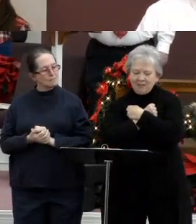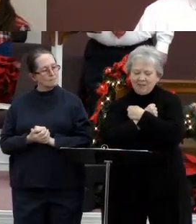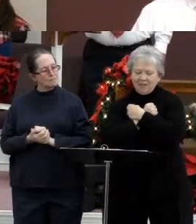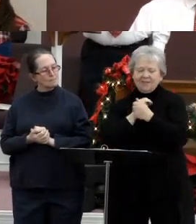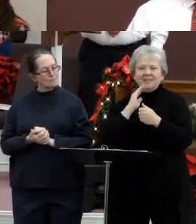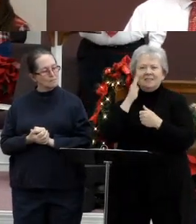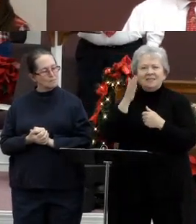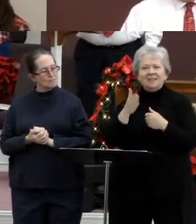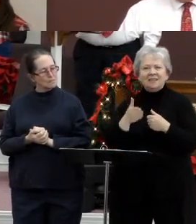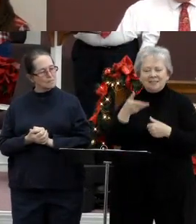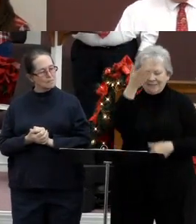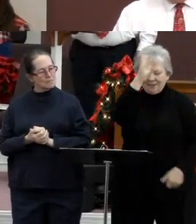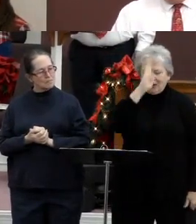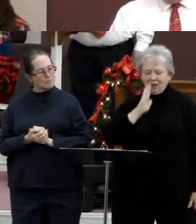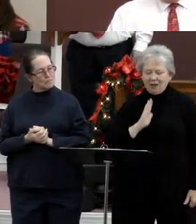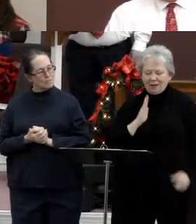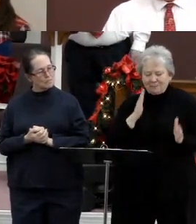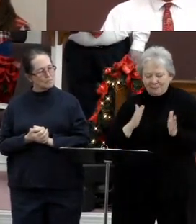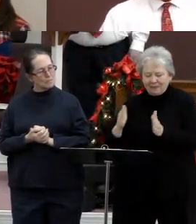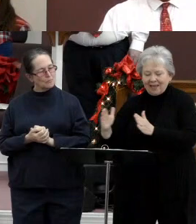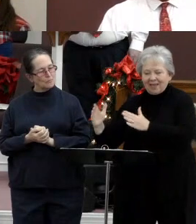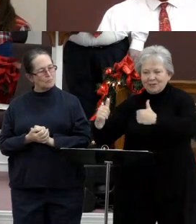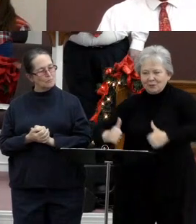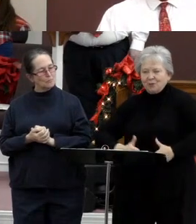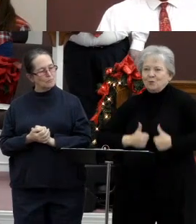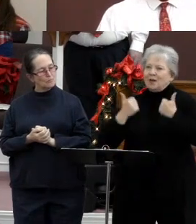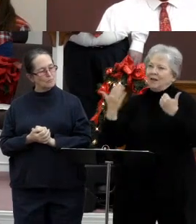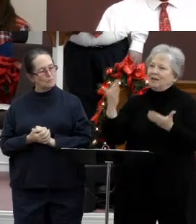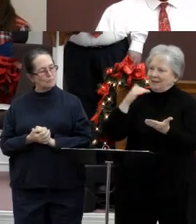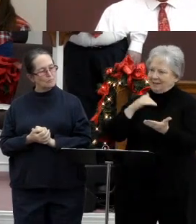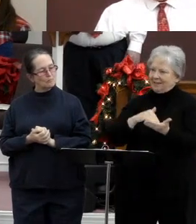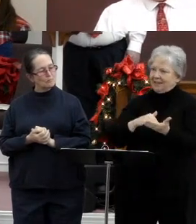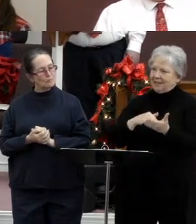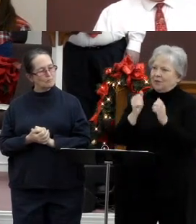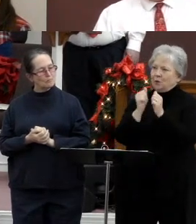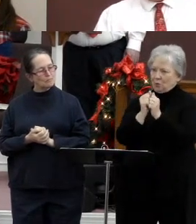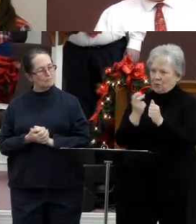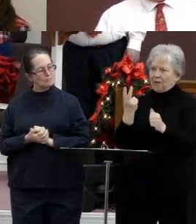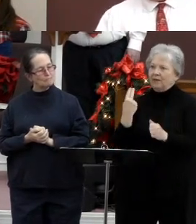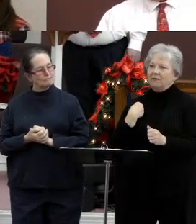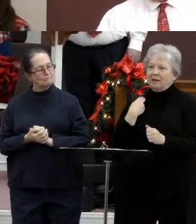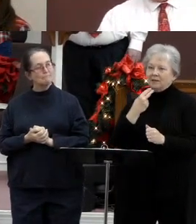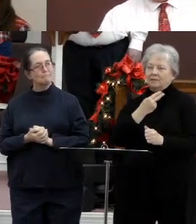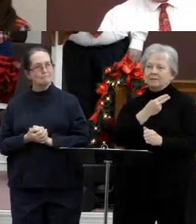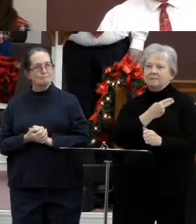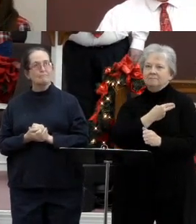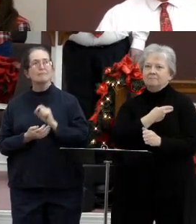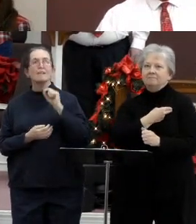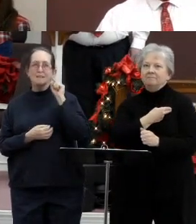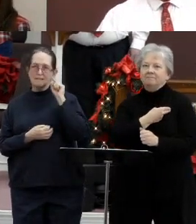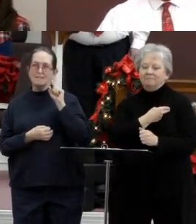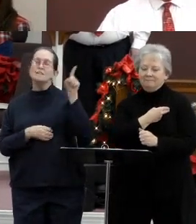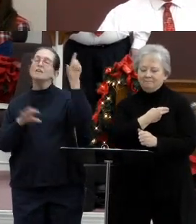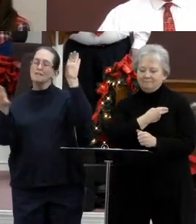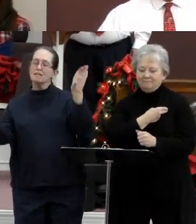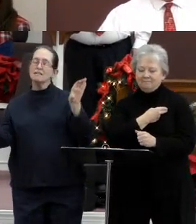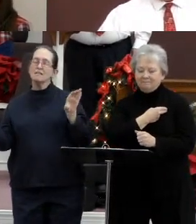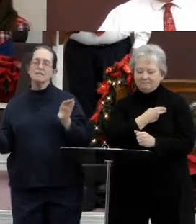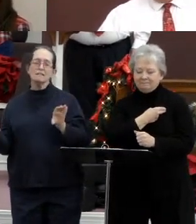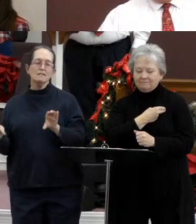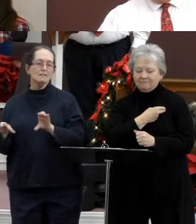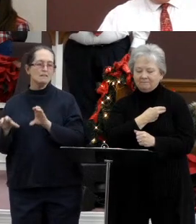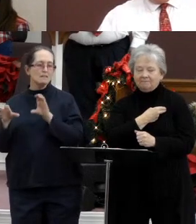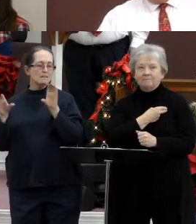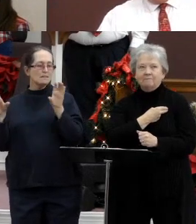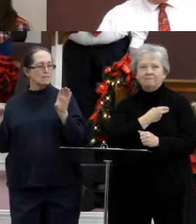Does our God intend to dwell again with us? He